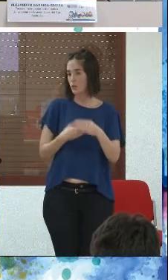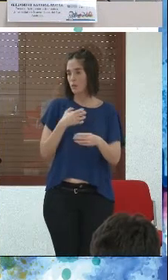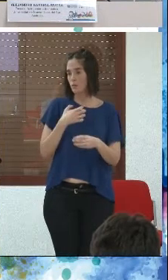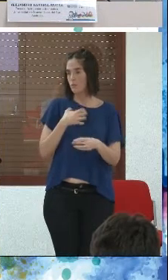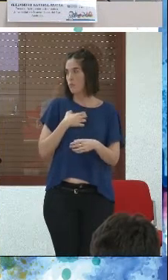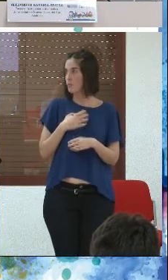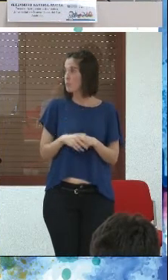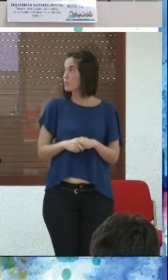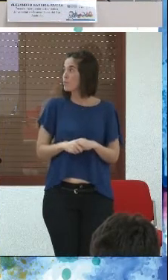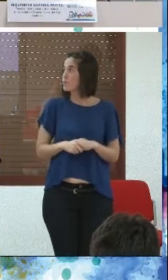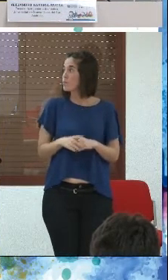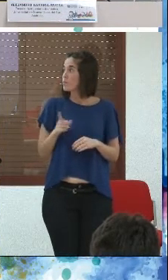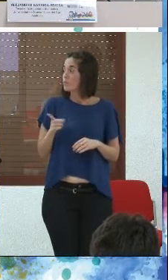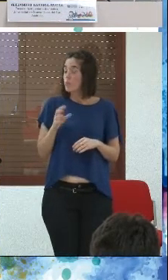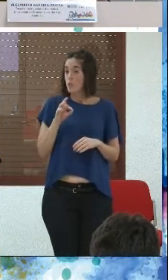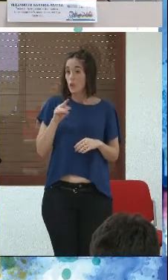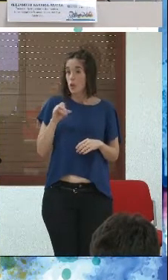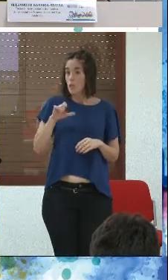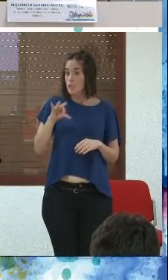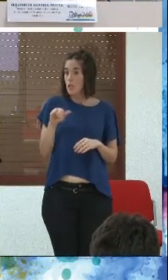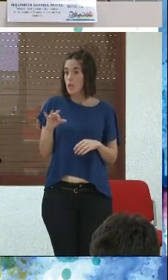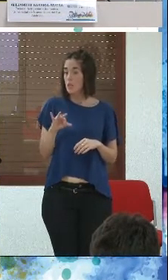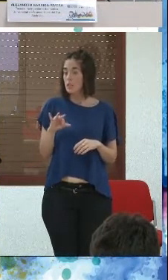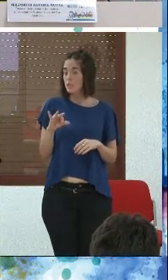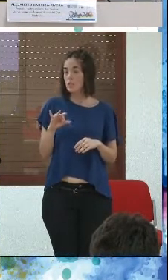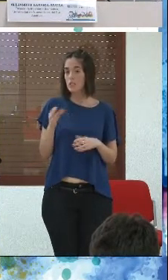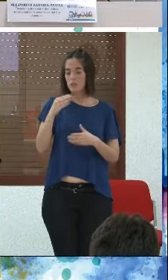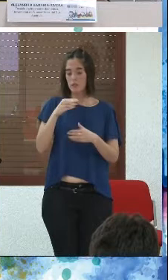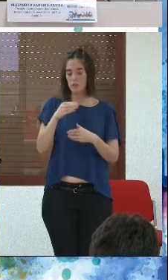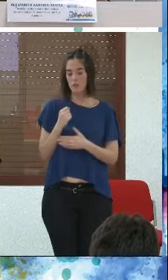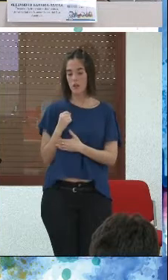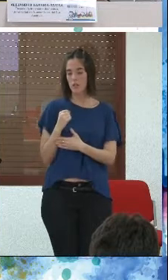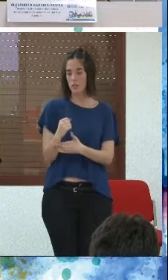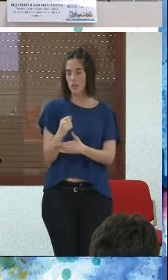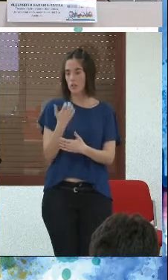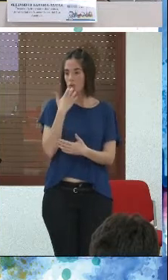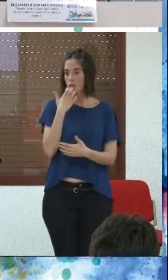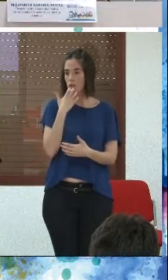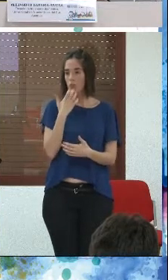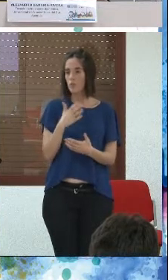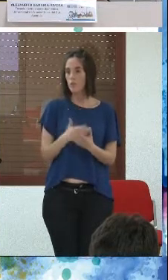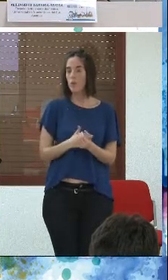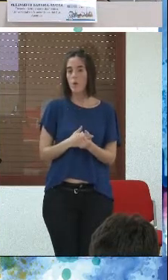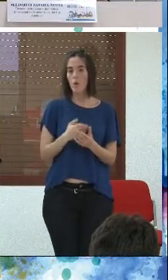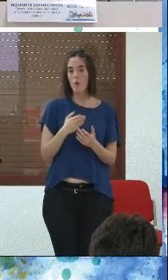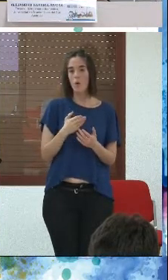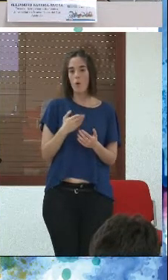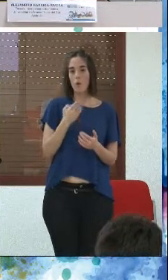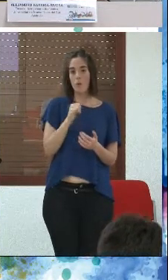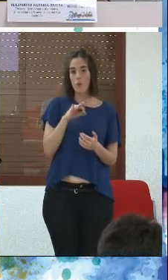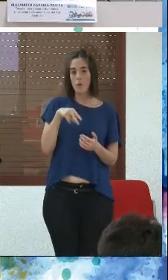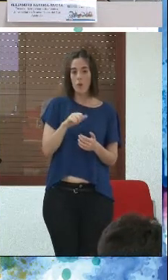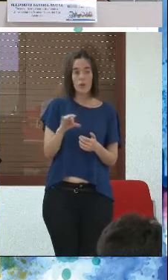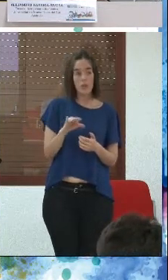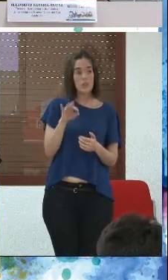the knee is totally blocked. It's a knee extension, as we call it. We have orthotics like the